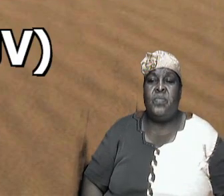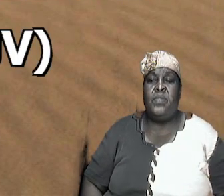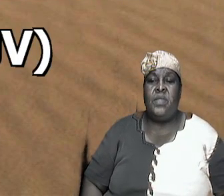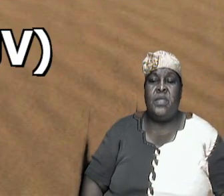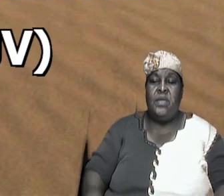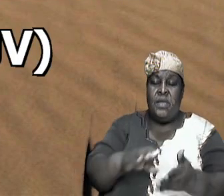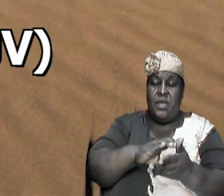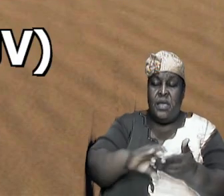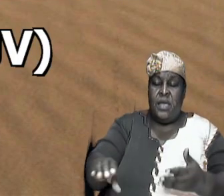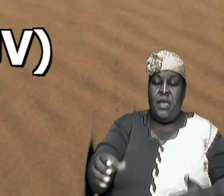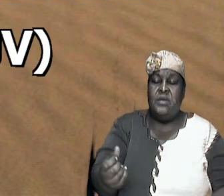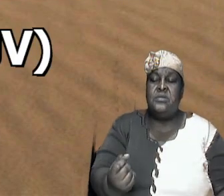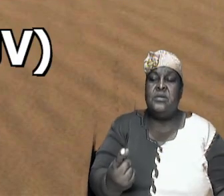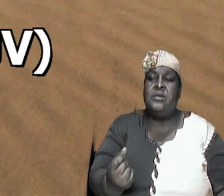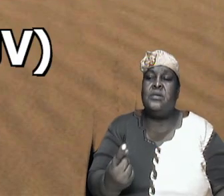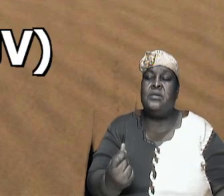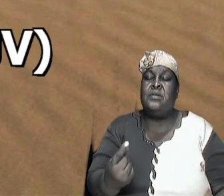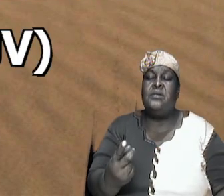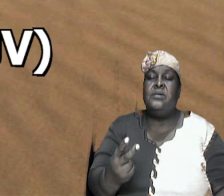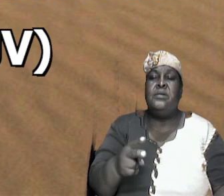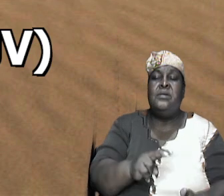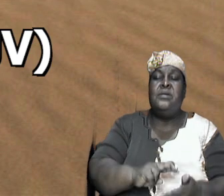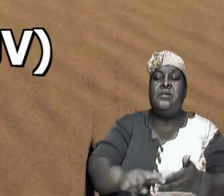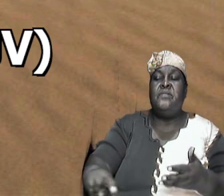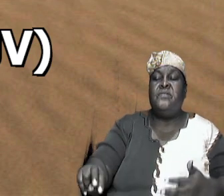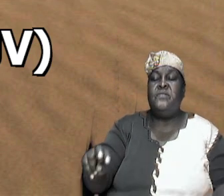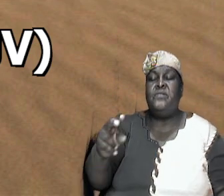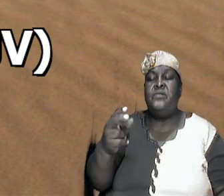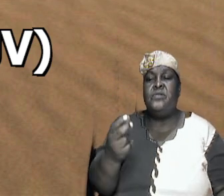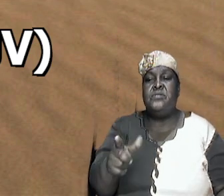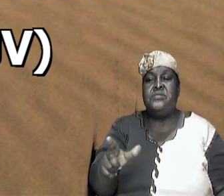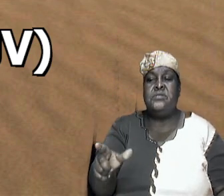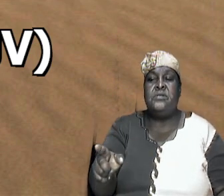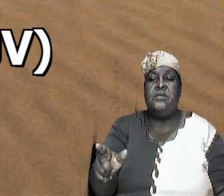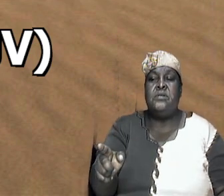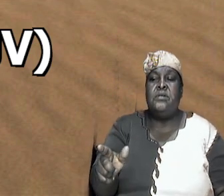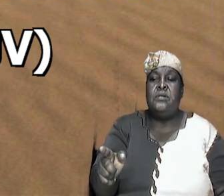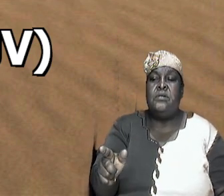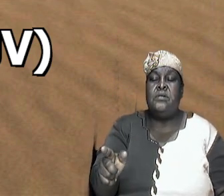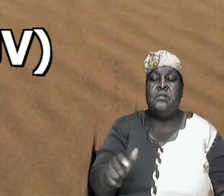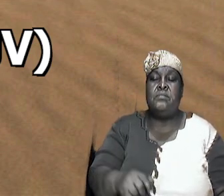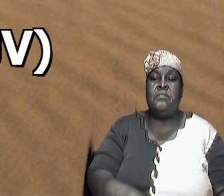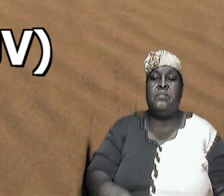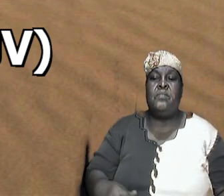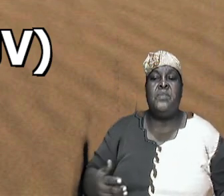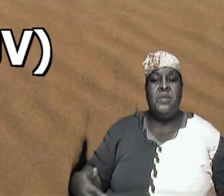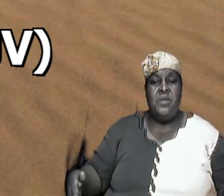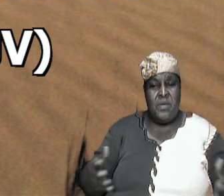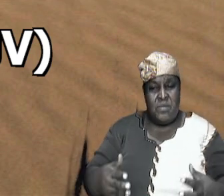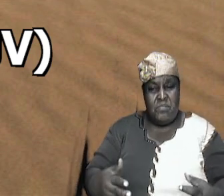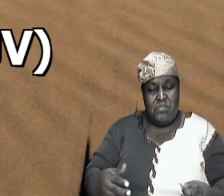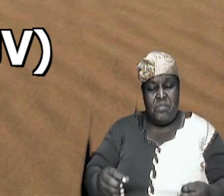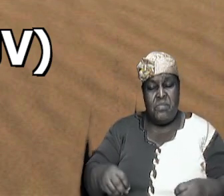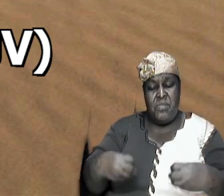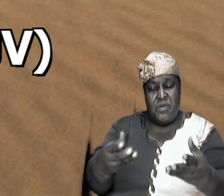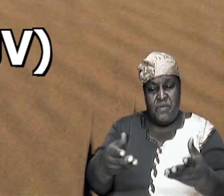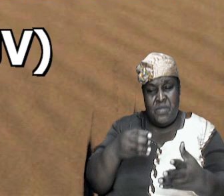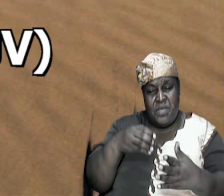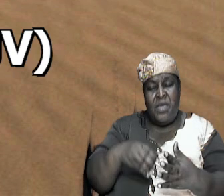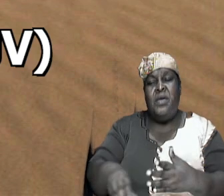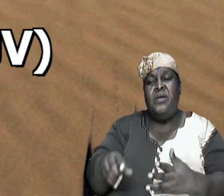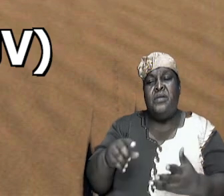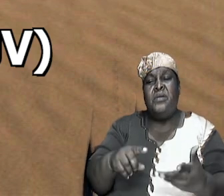Acts 11, verse 21. Here, this gives the account